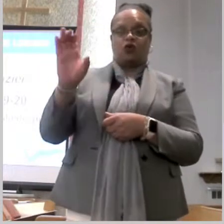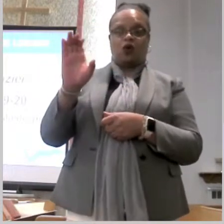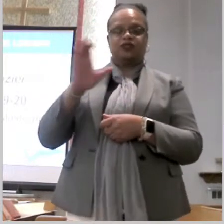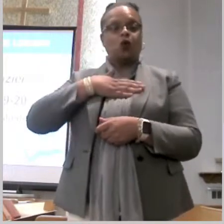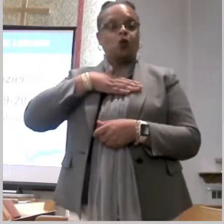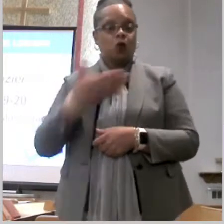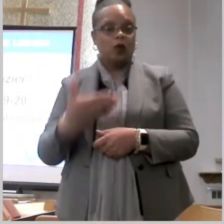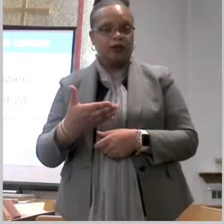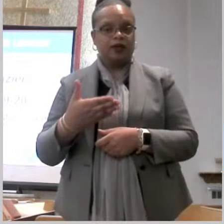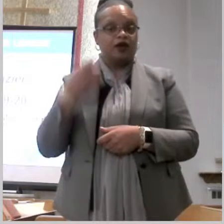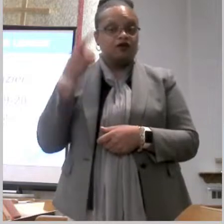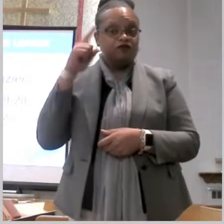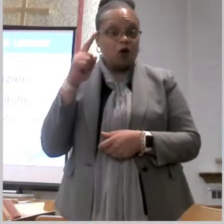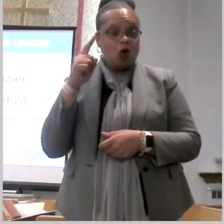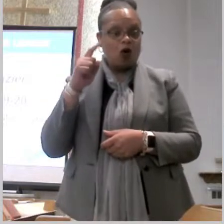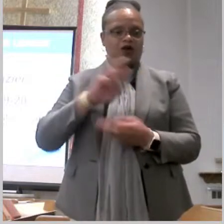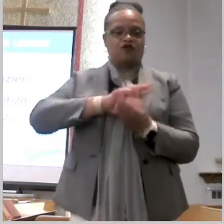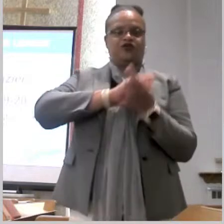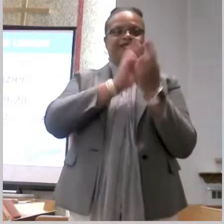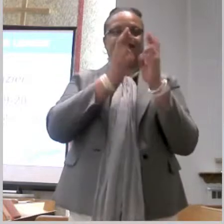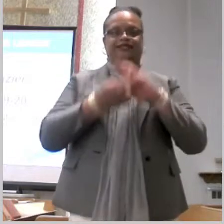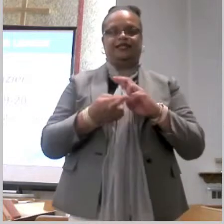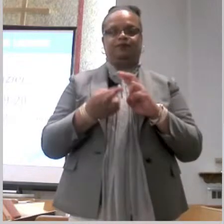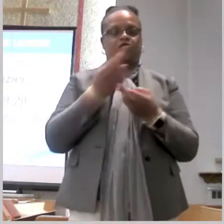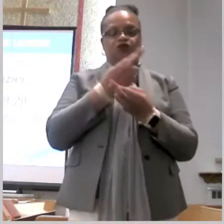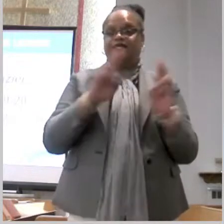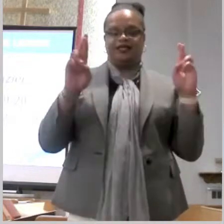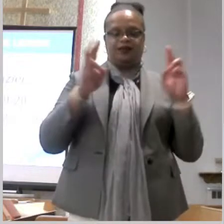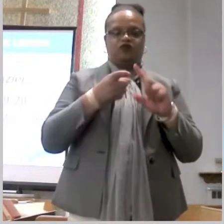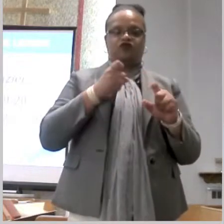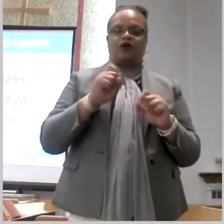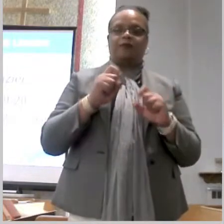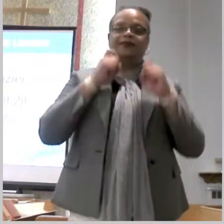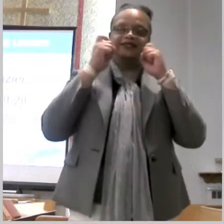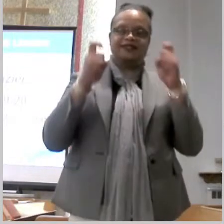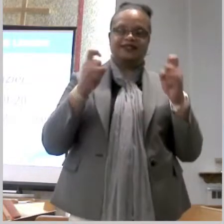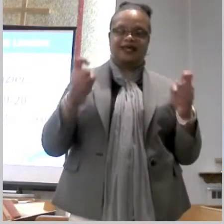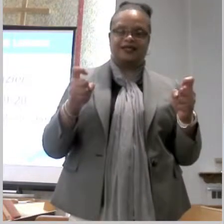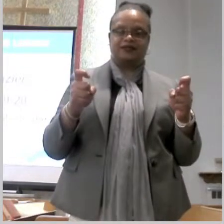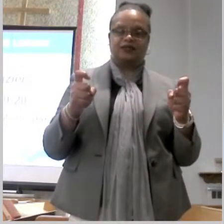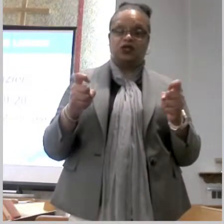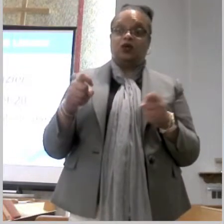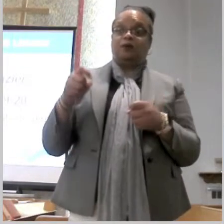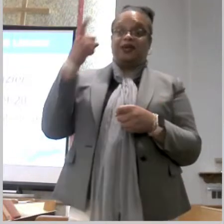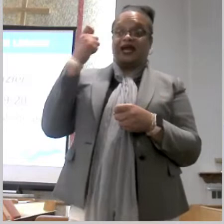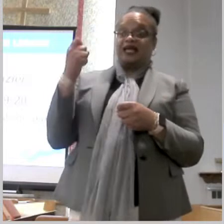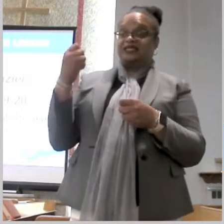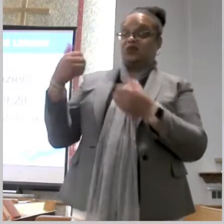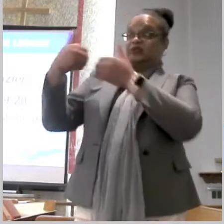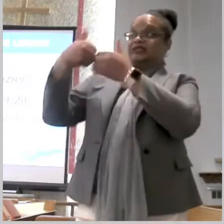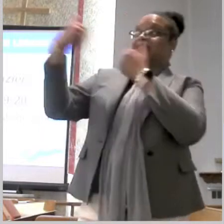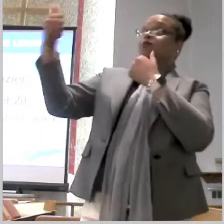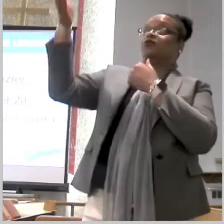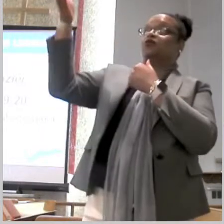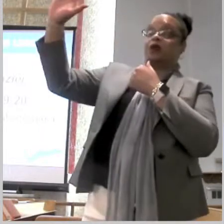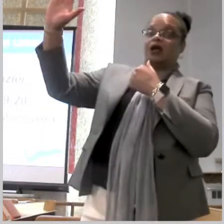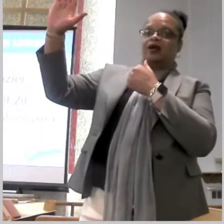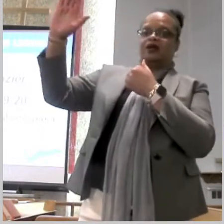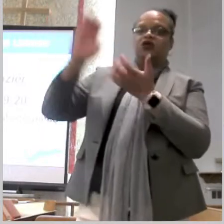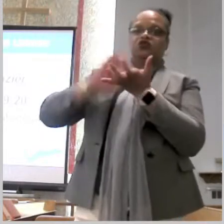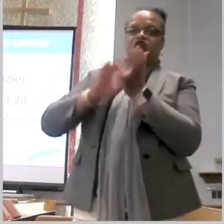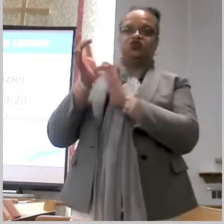us, redeeming us from our sins and bridging the gap between God and humanity. The canvas of the